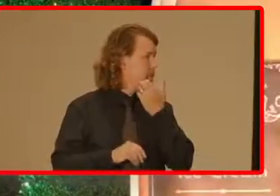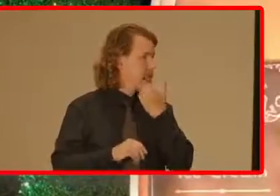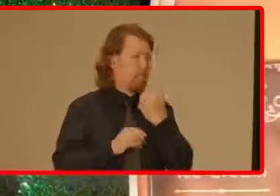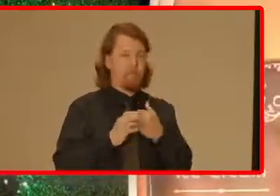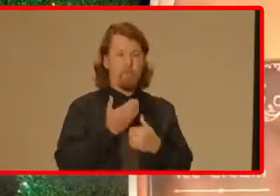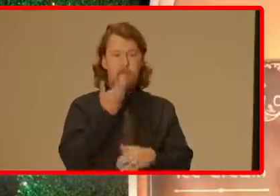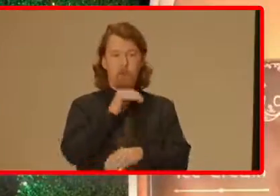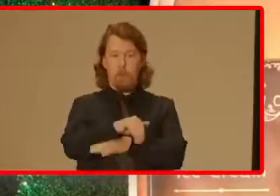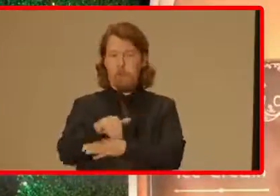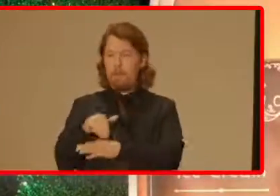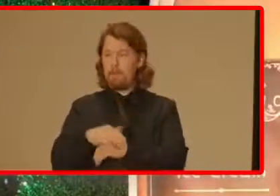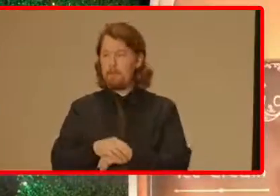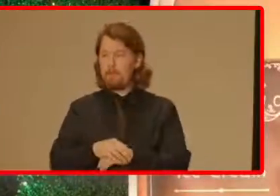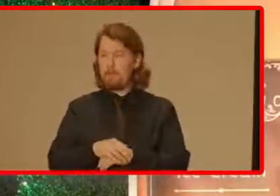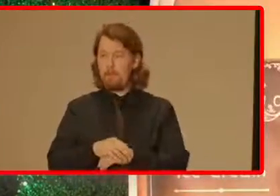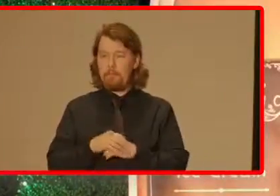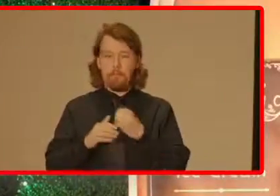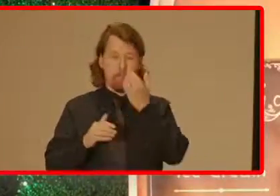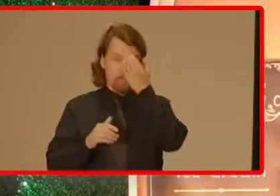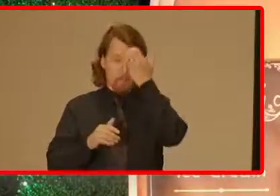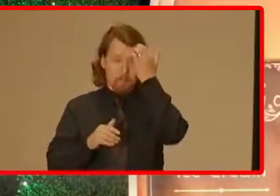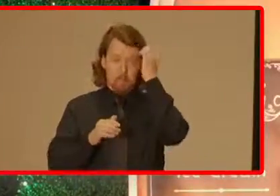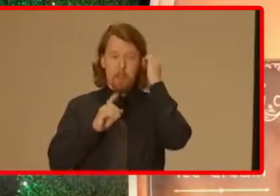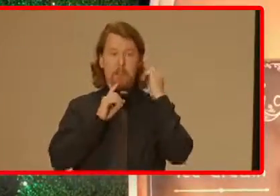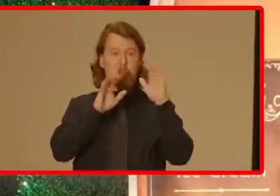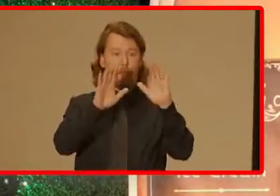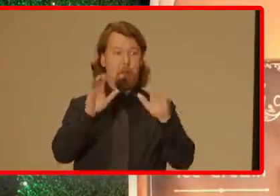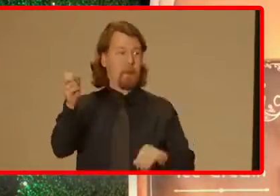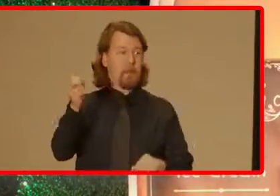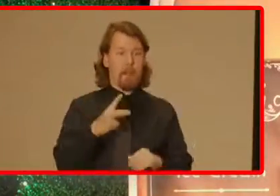Good evening. It's great to be back up here again.